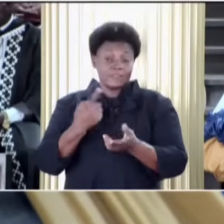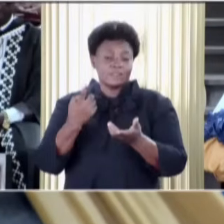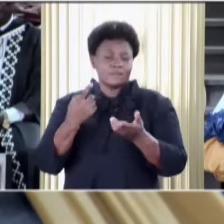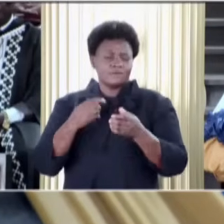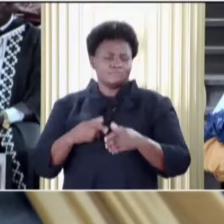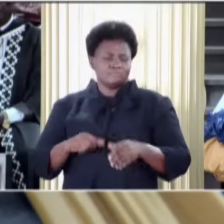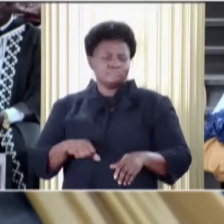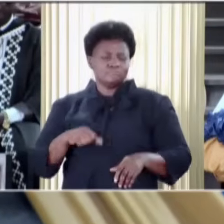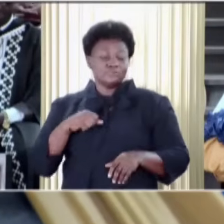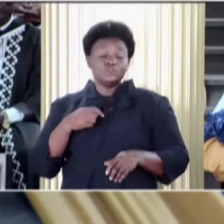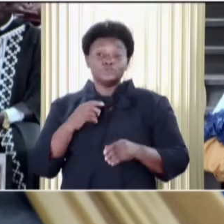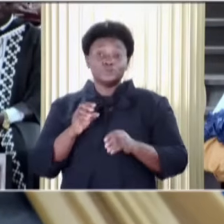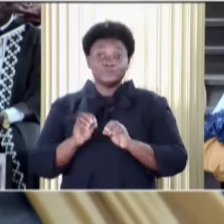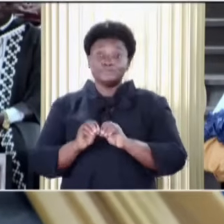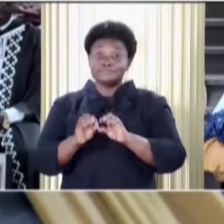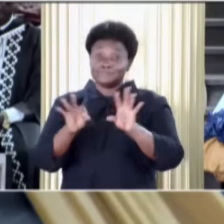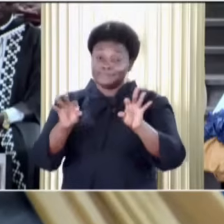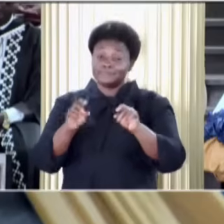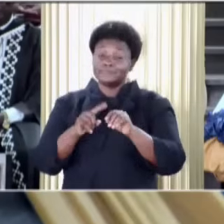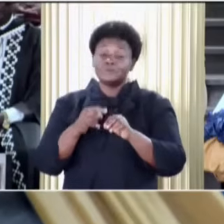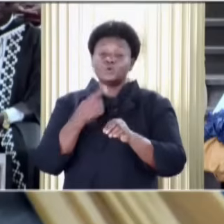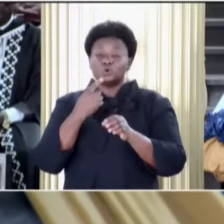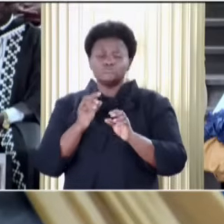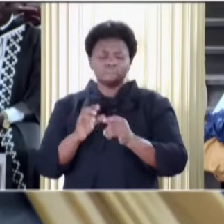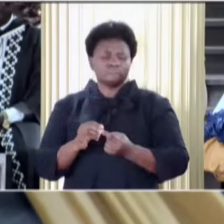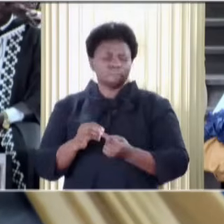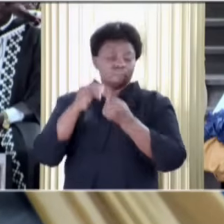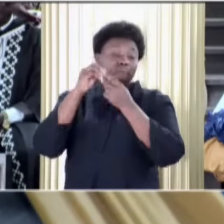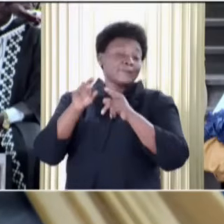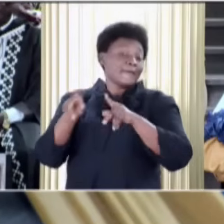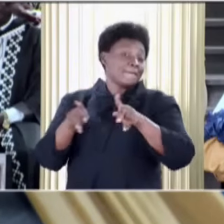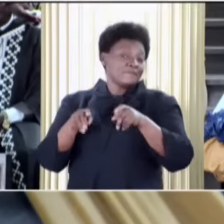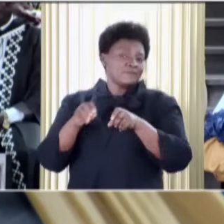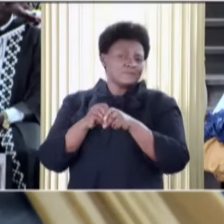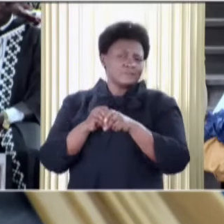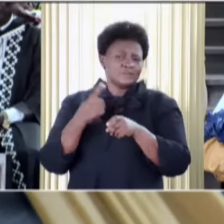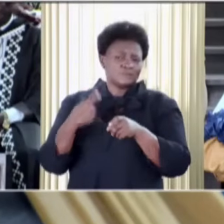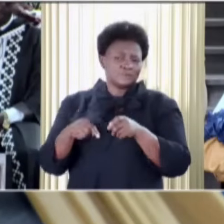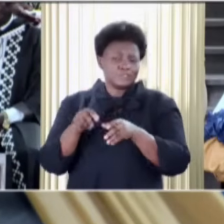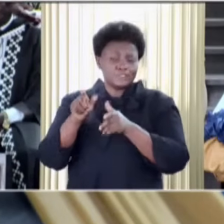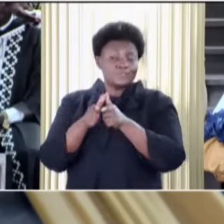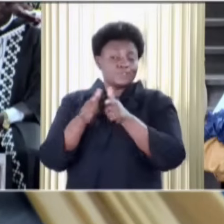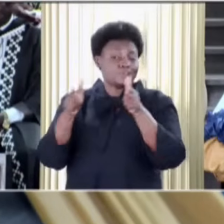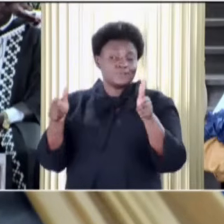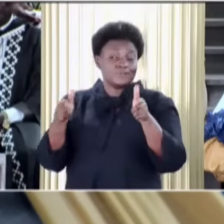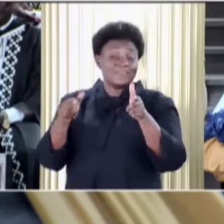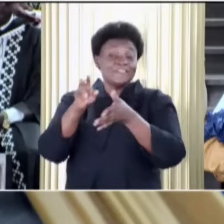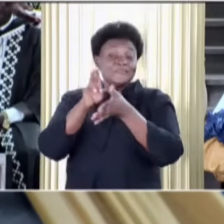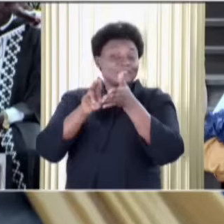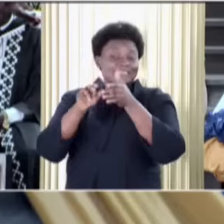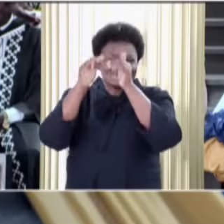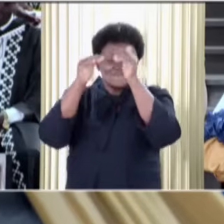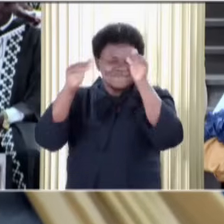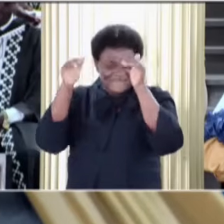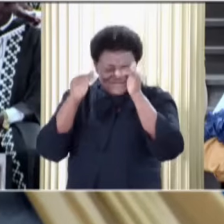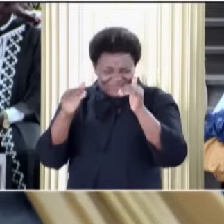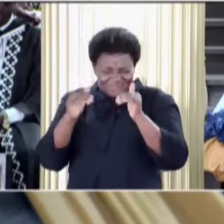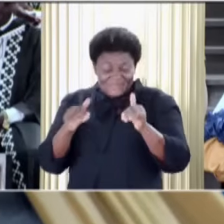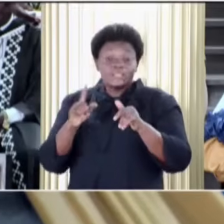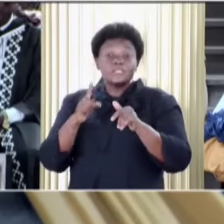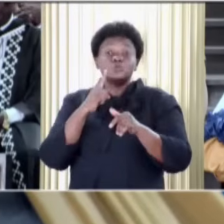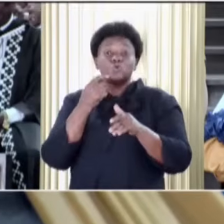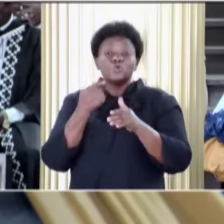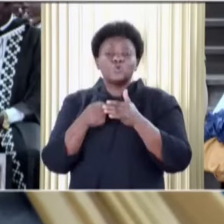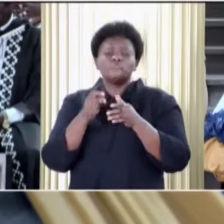the university's exceptional performance in global university rankings, which reflect the strength of